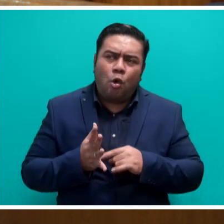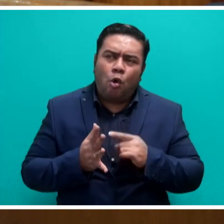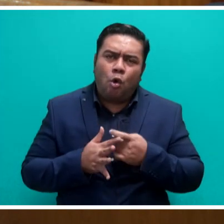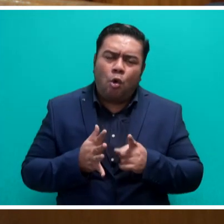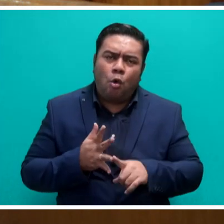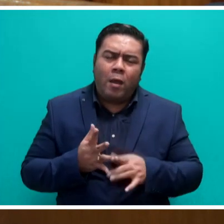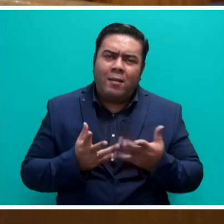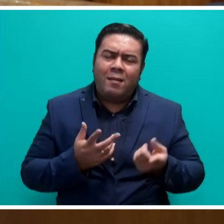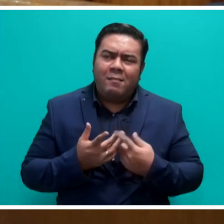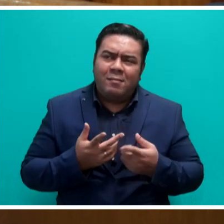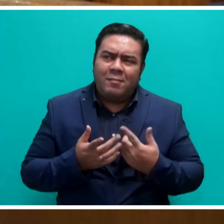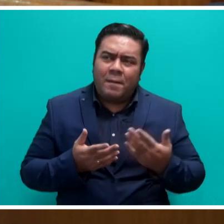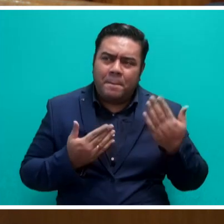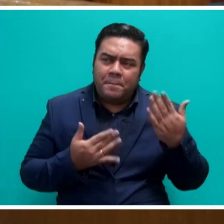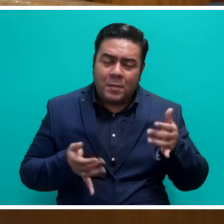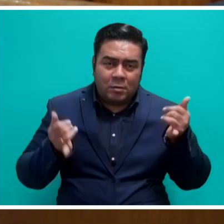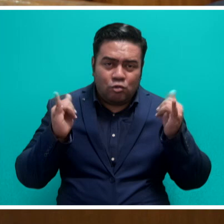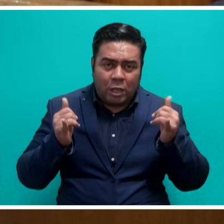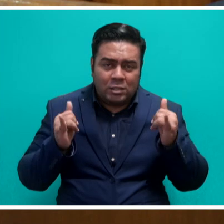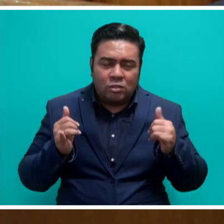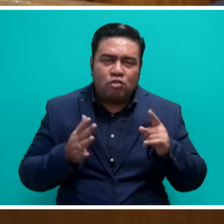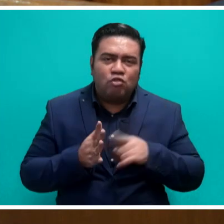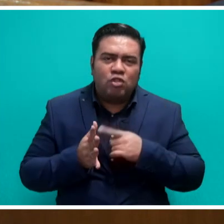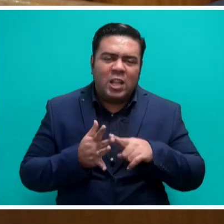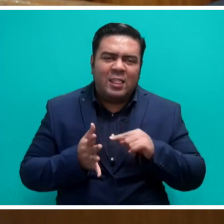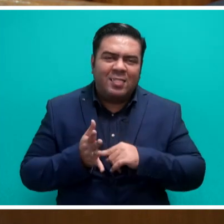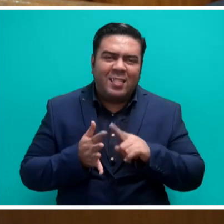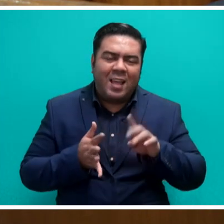former Honorable Judge Jiten Singh.